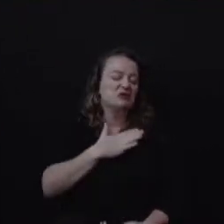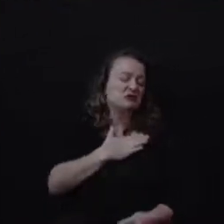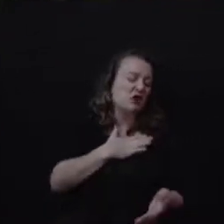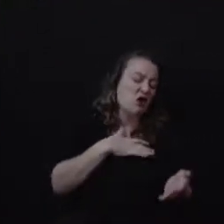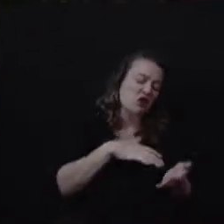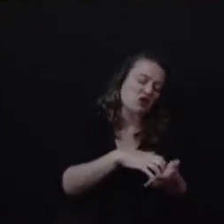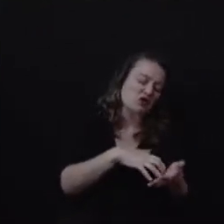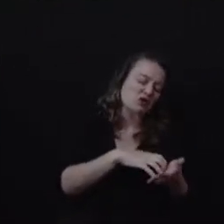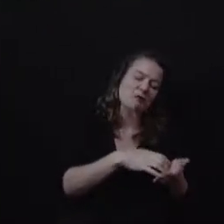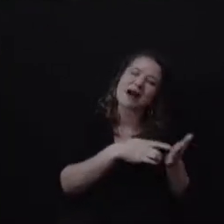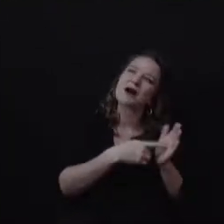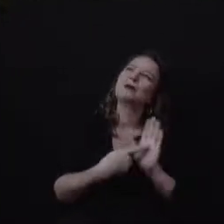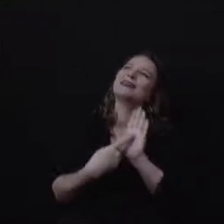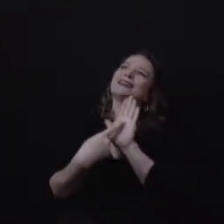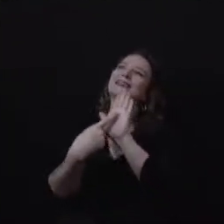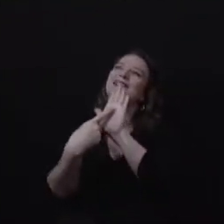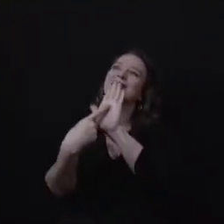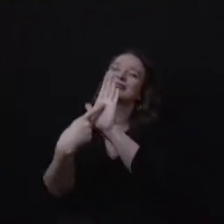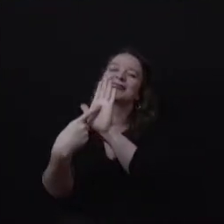To show you my